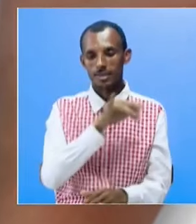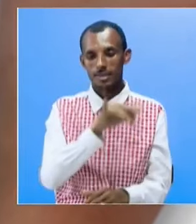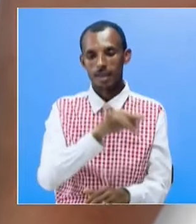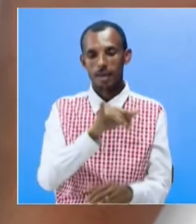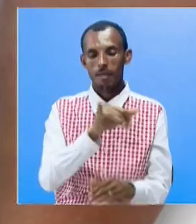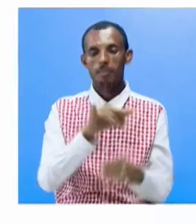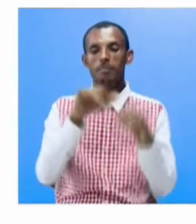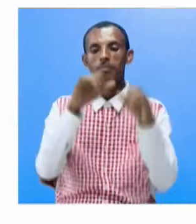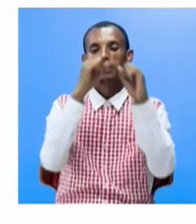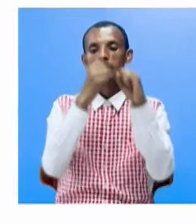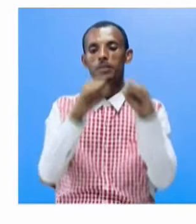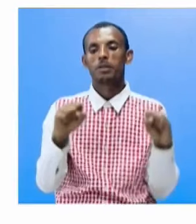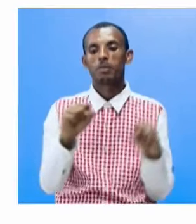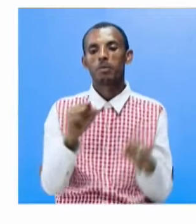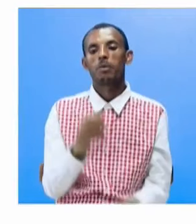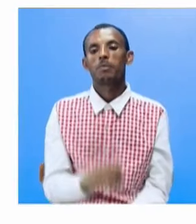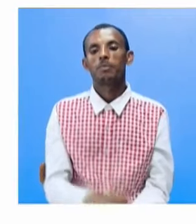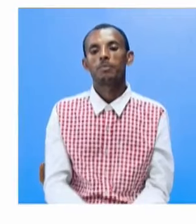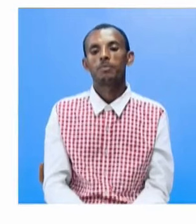shape.